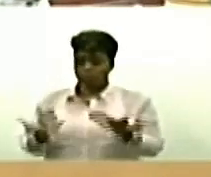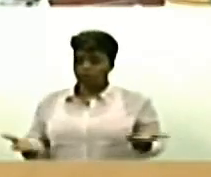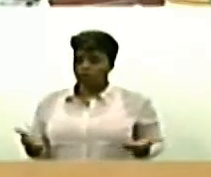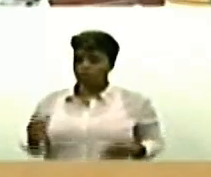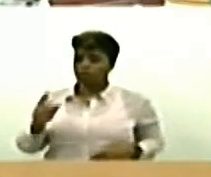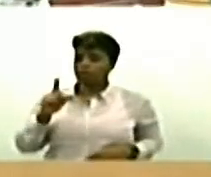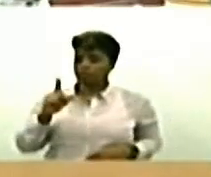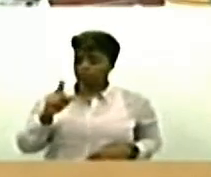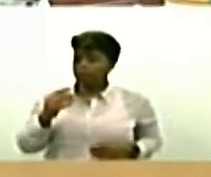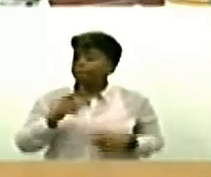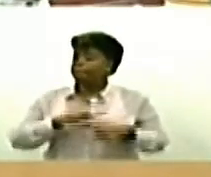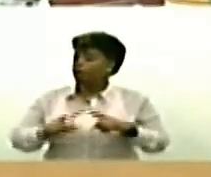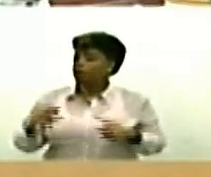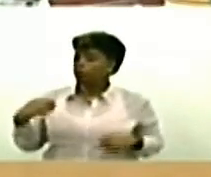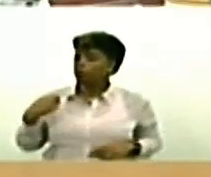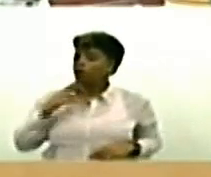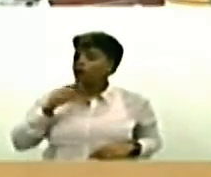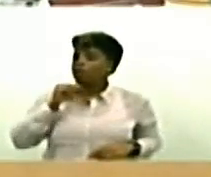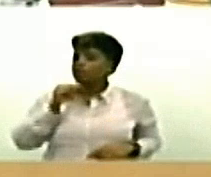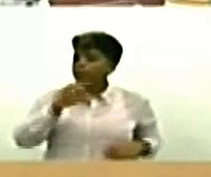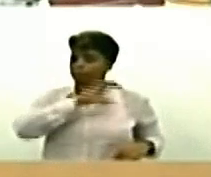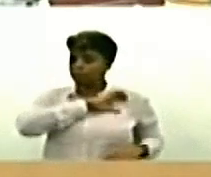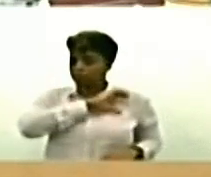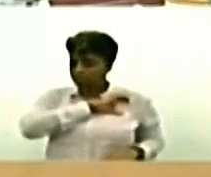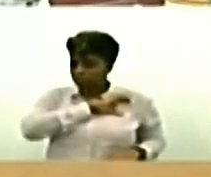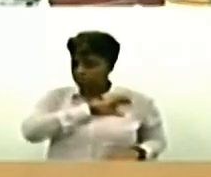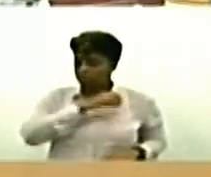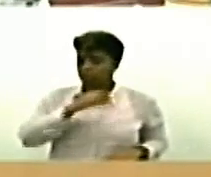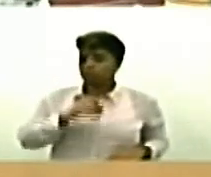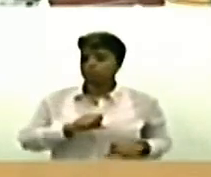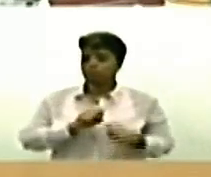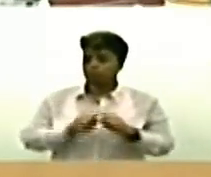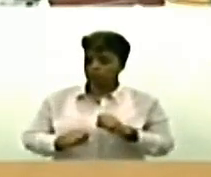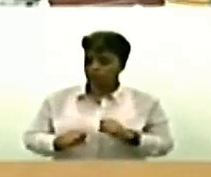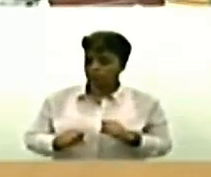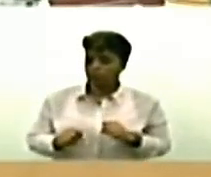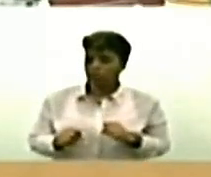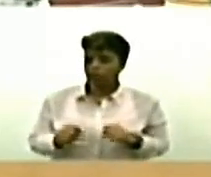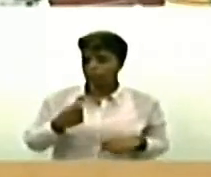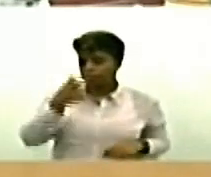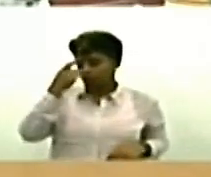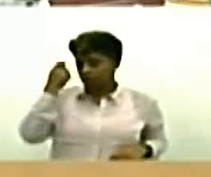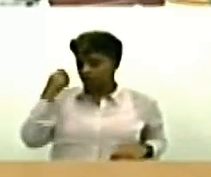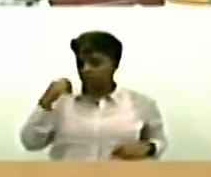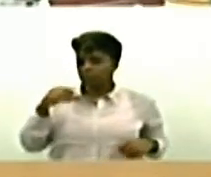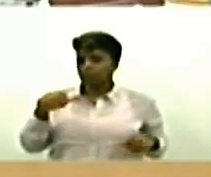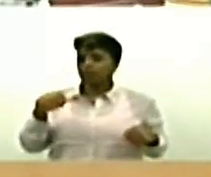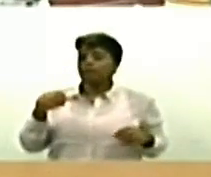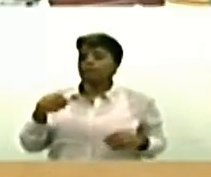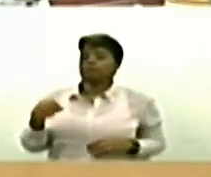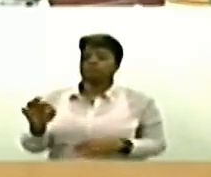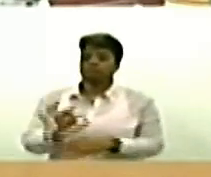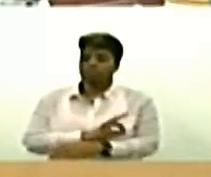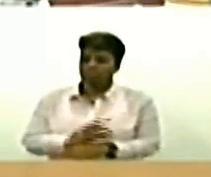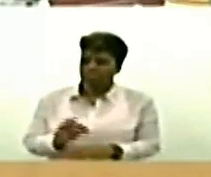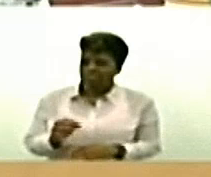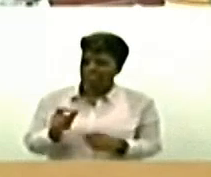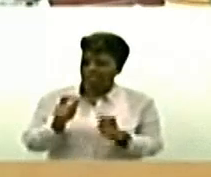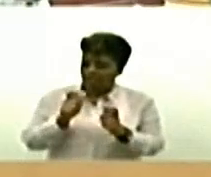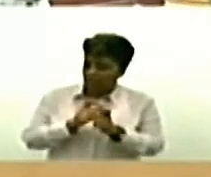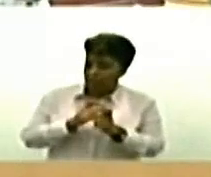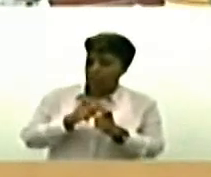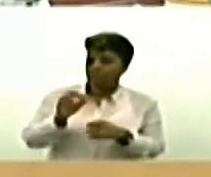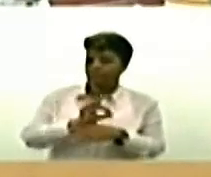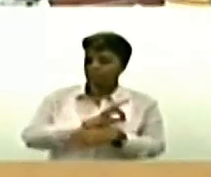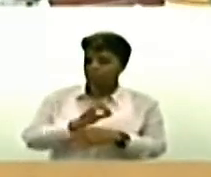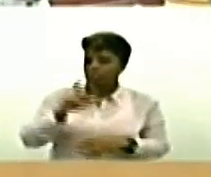not police officers. So because they carry out the functions, some limited functions of police officers, we should not try to